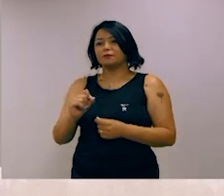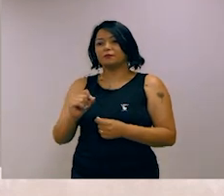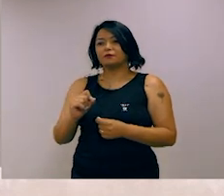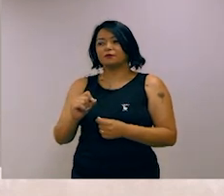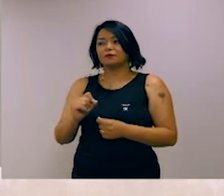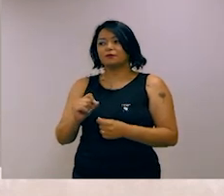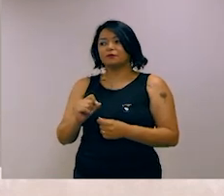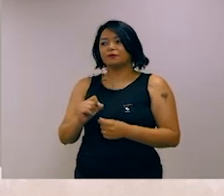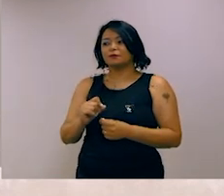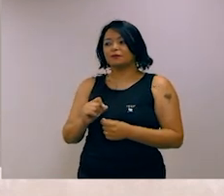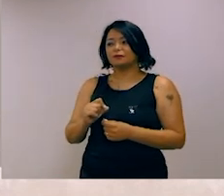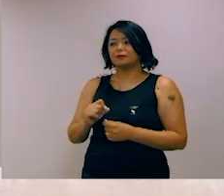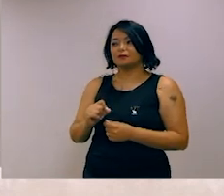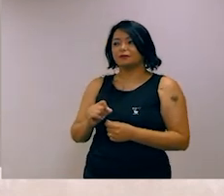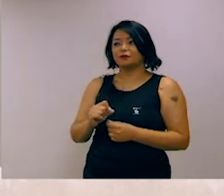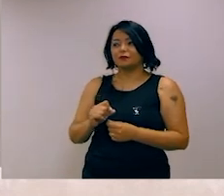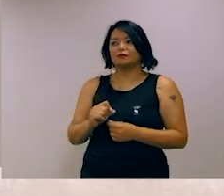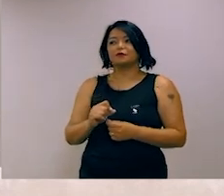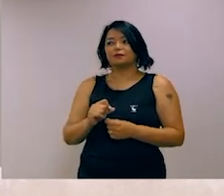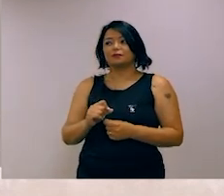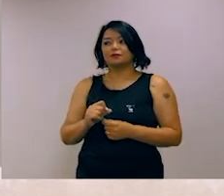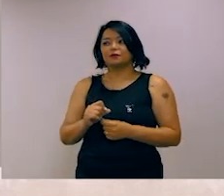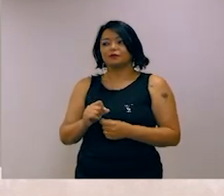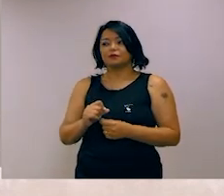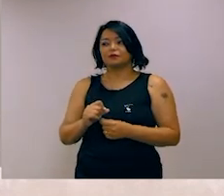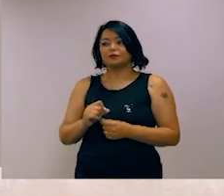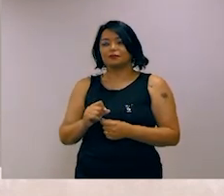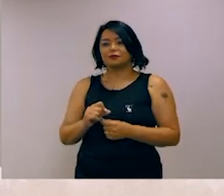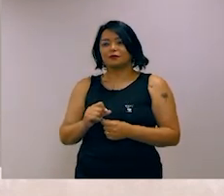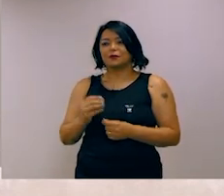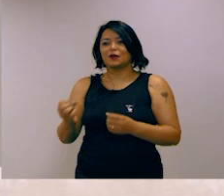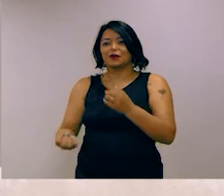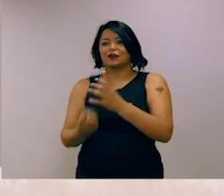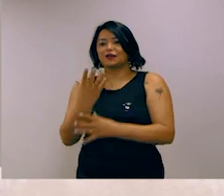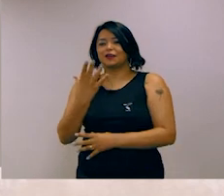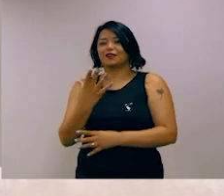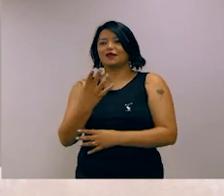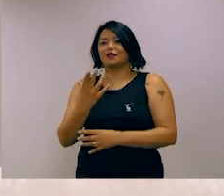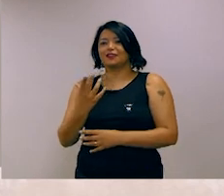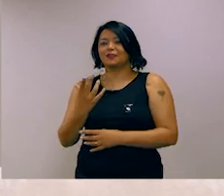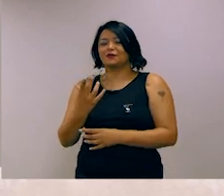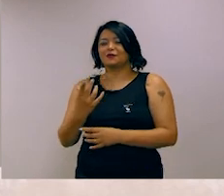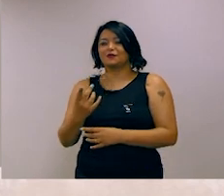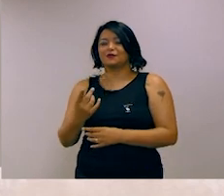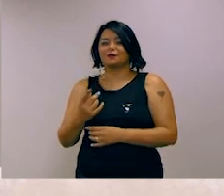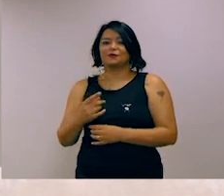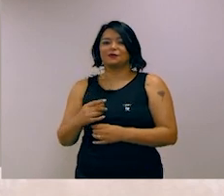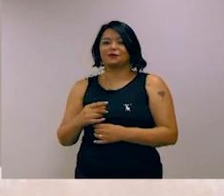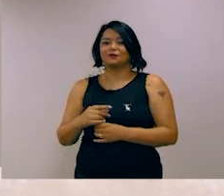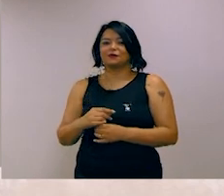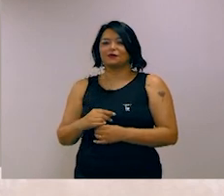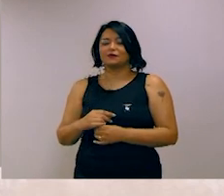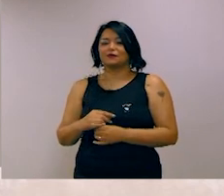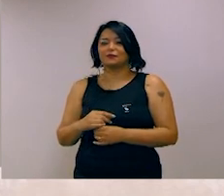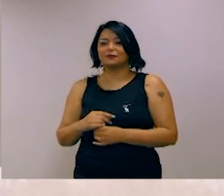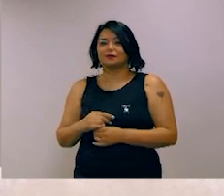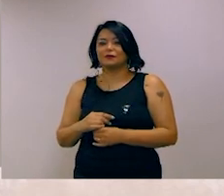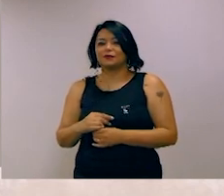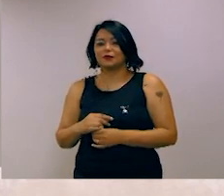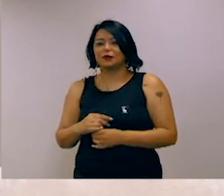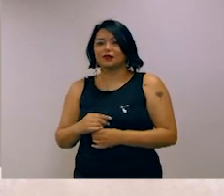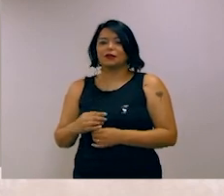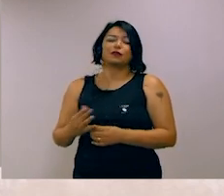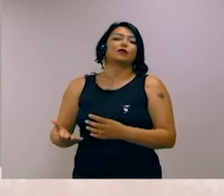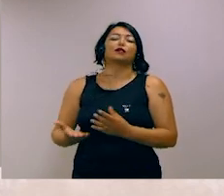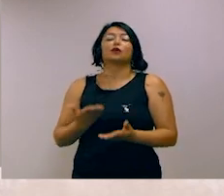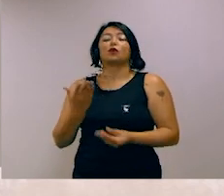all along the way by creating customized experiments, more elaborate experiments, and also using